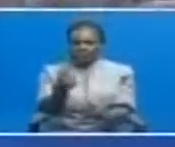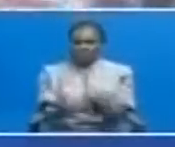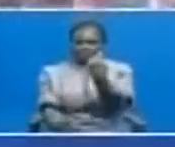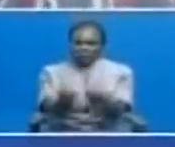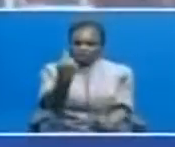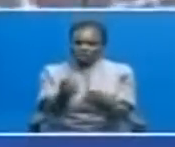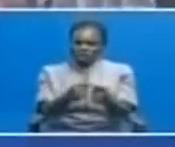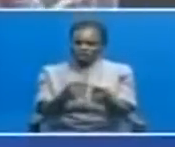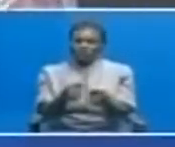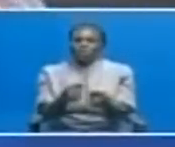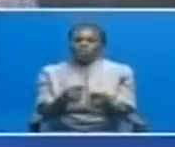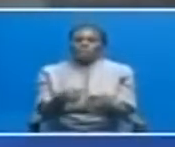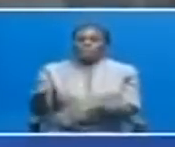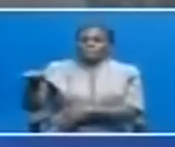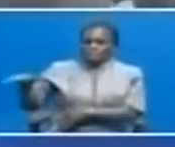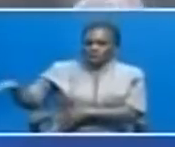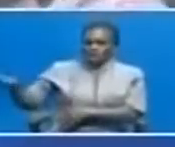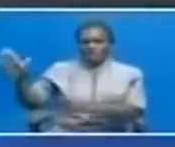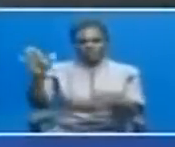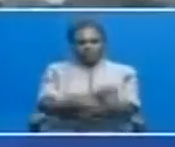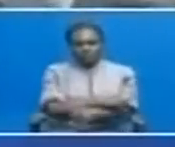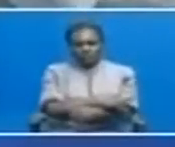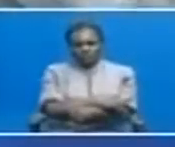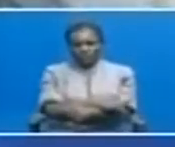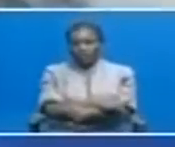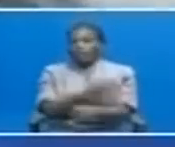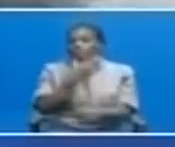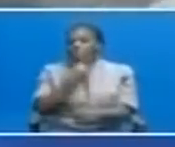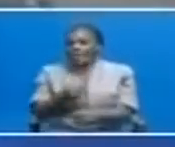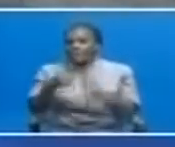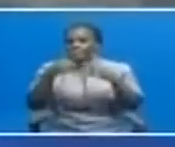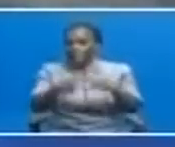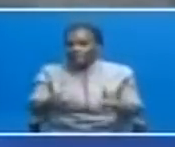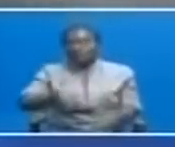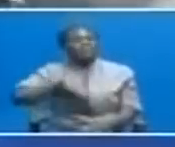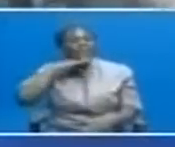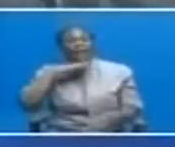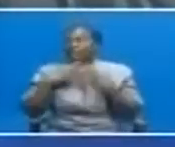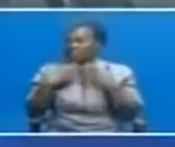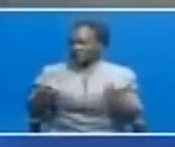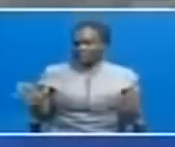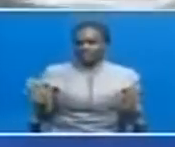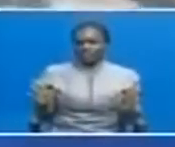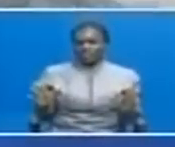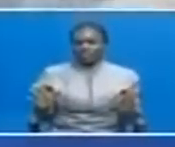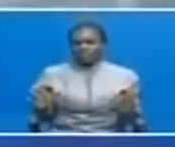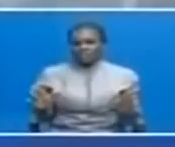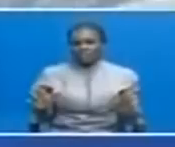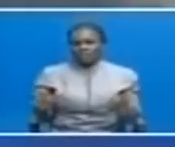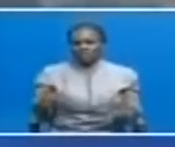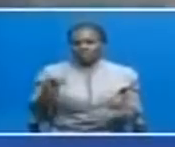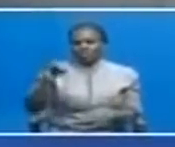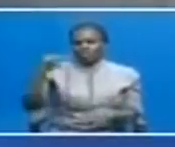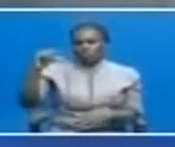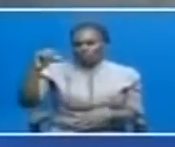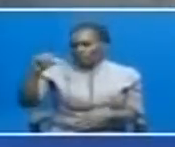these flames for the better part of the morning. The instigator of the fire, now deceased, has been identified by residents as one